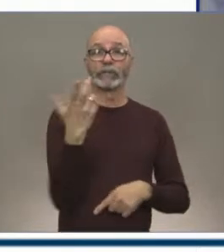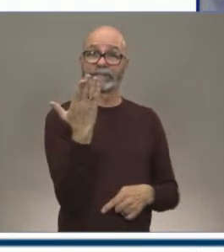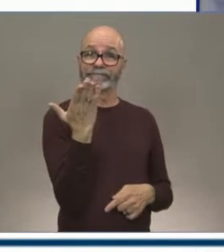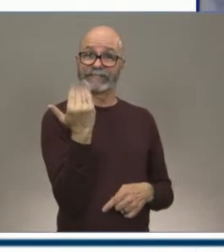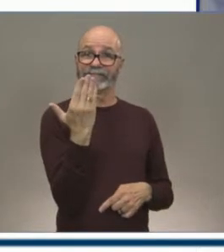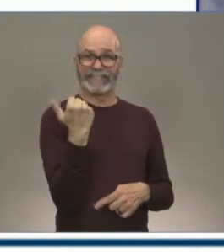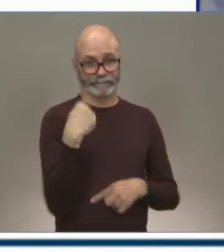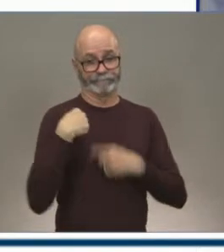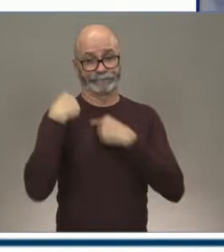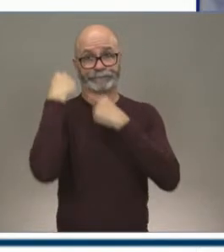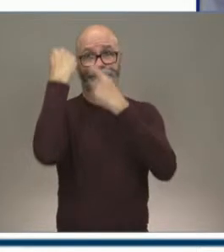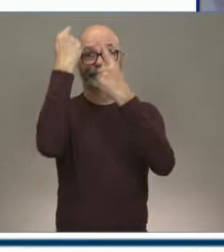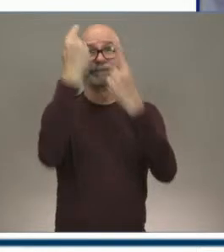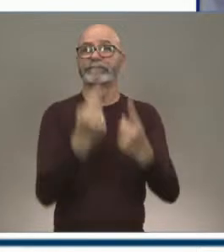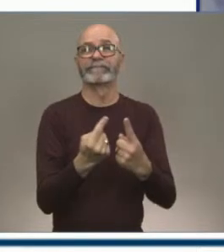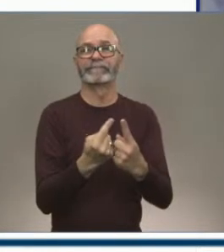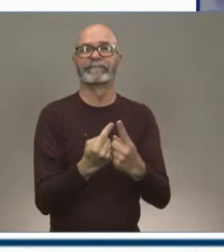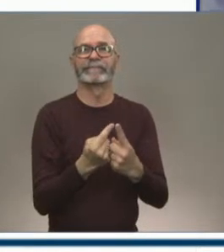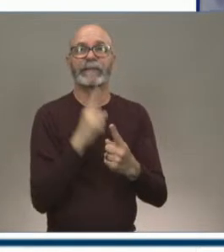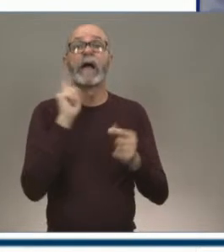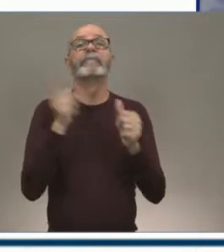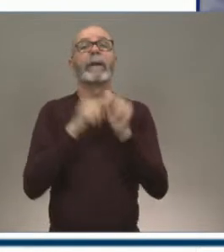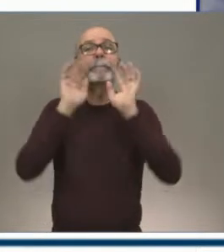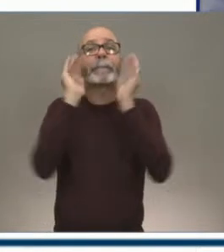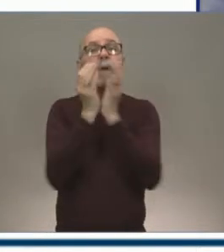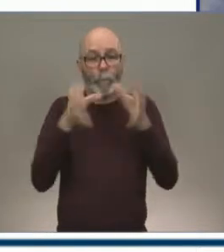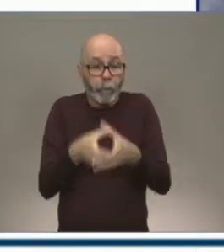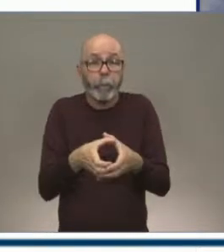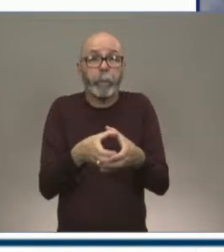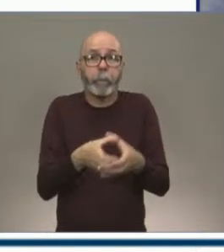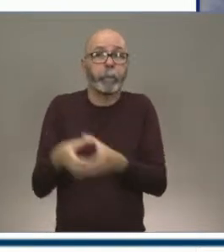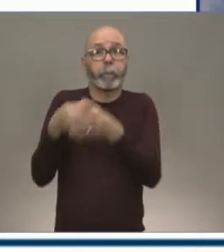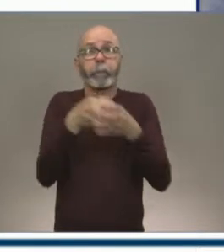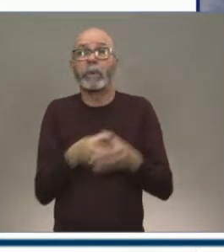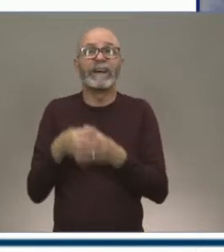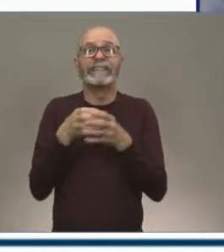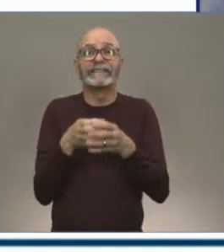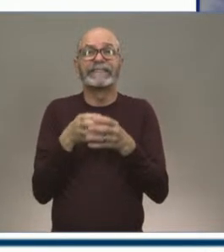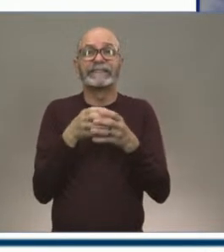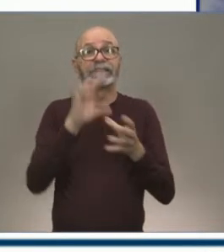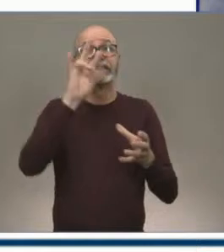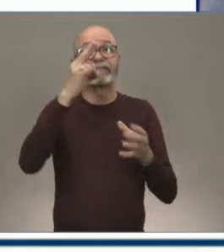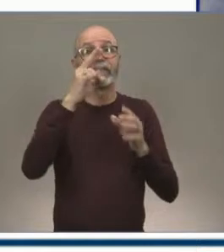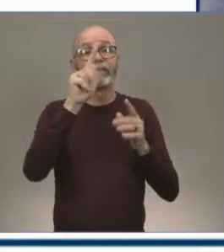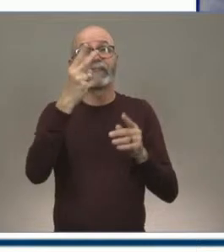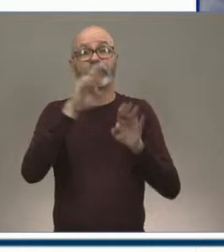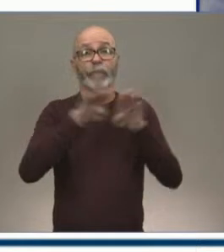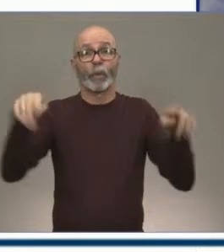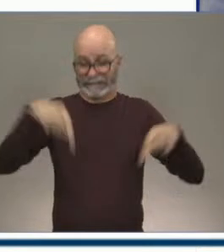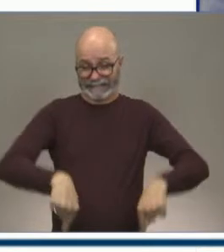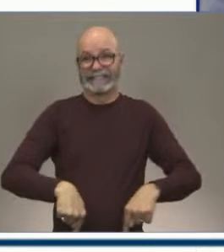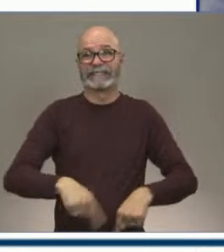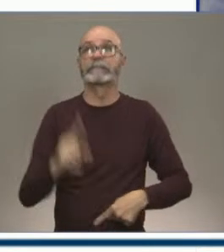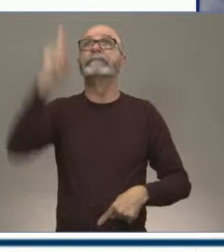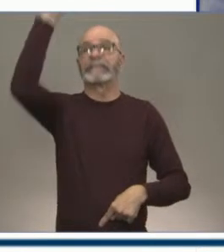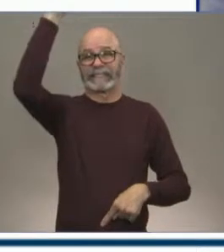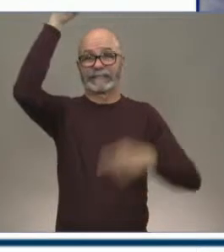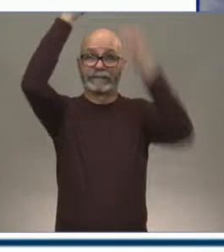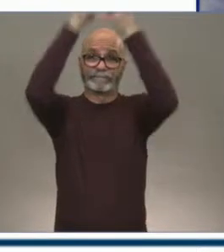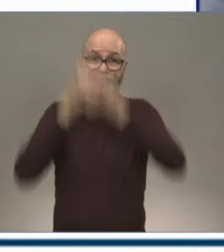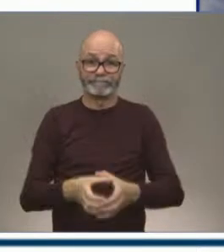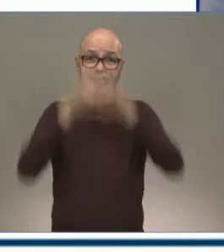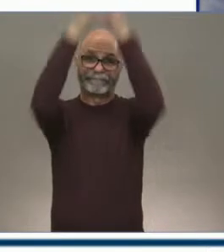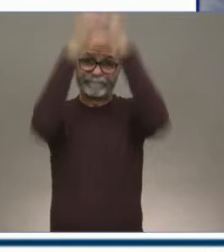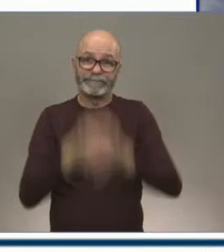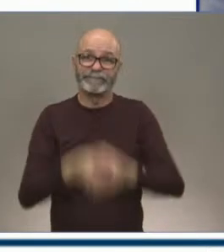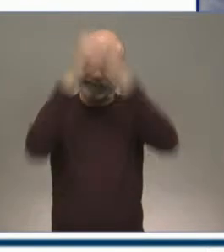the first bubble in Nova Scotia on the 7th floor of this particular building. We came to work every day and stayed away